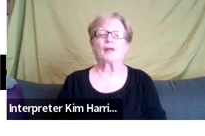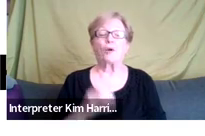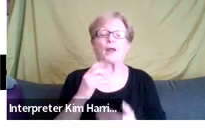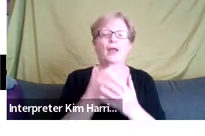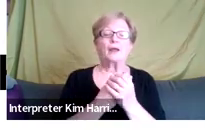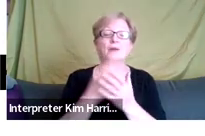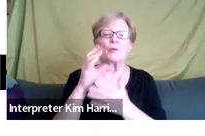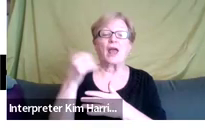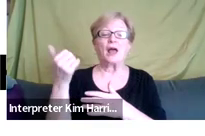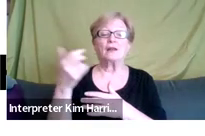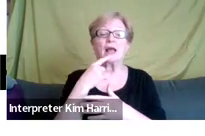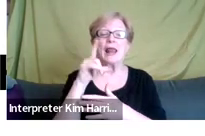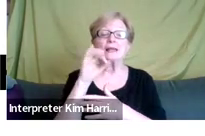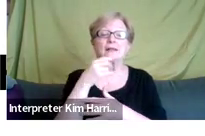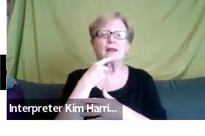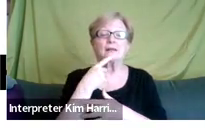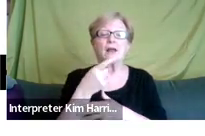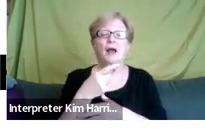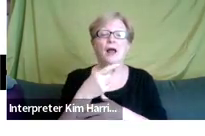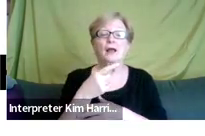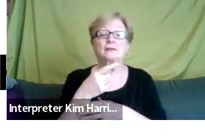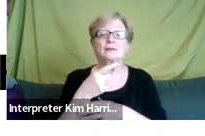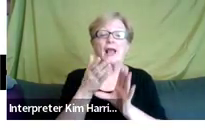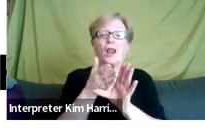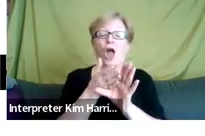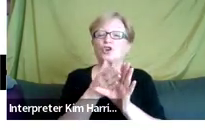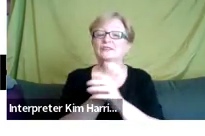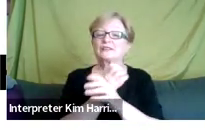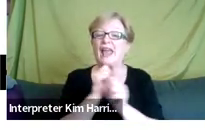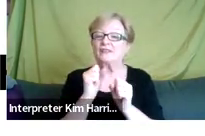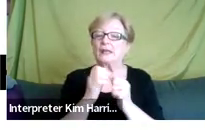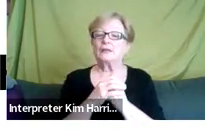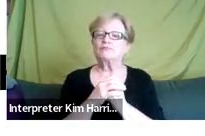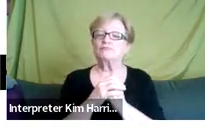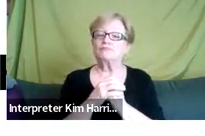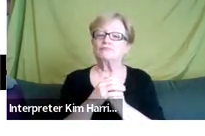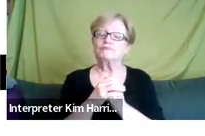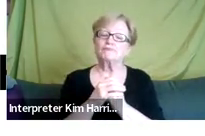Okay. Lisa says psychological safety.